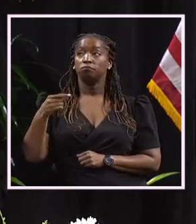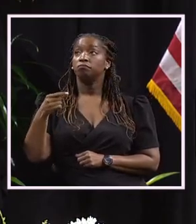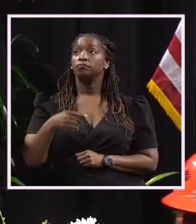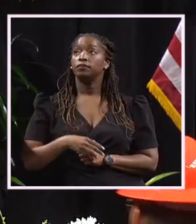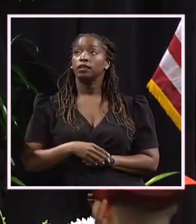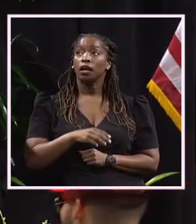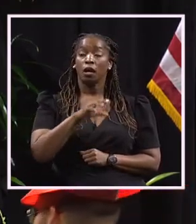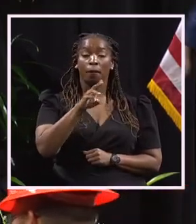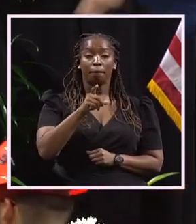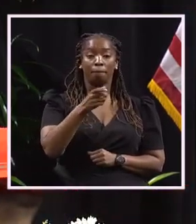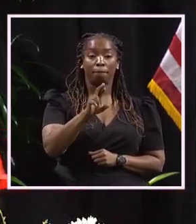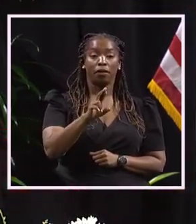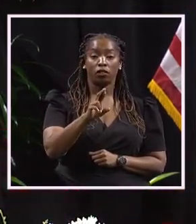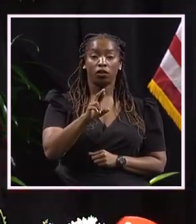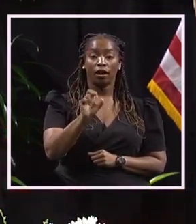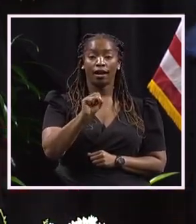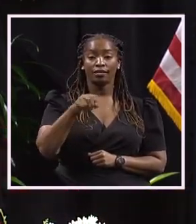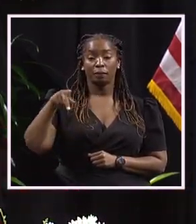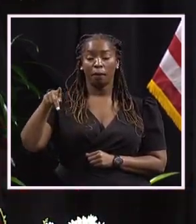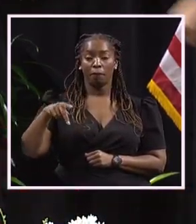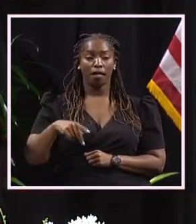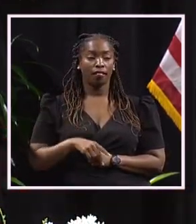Milan S. Patel, cum laude.